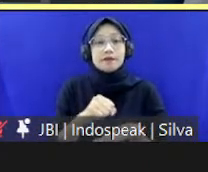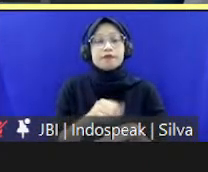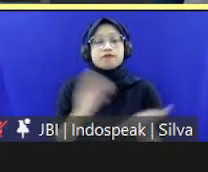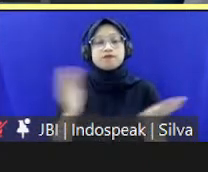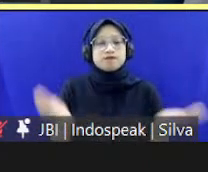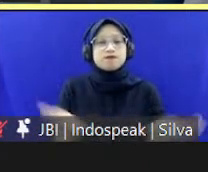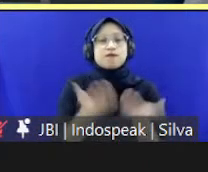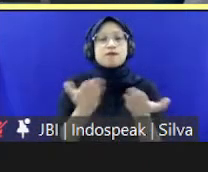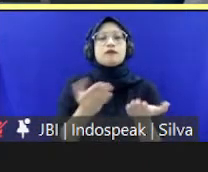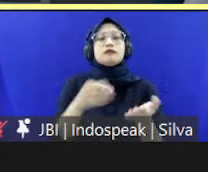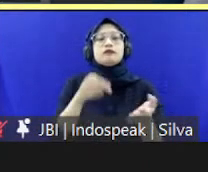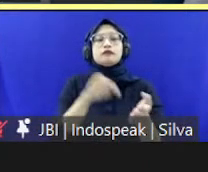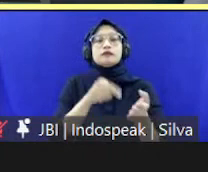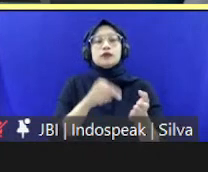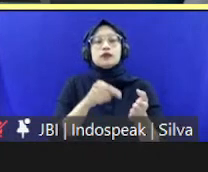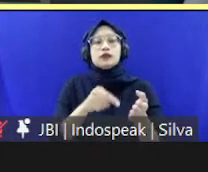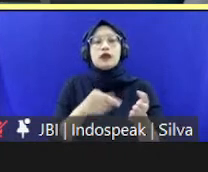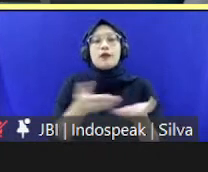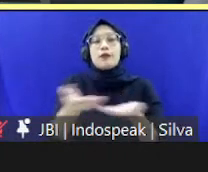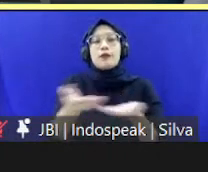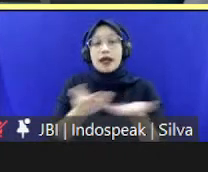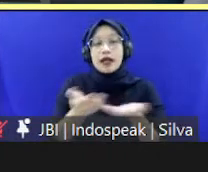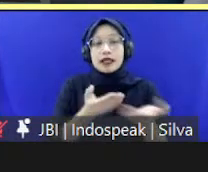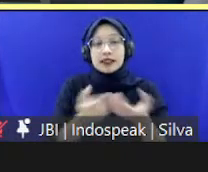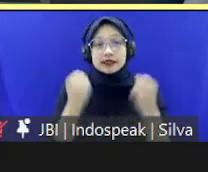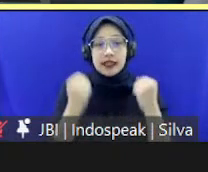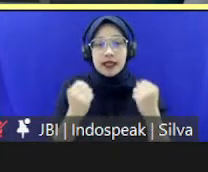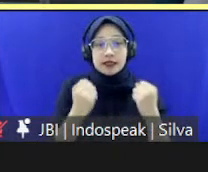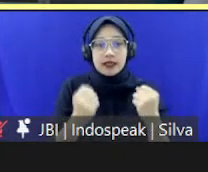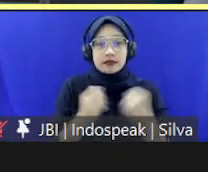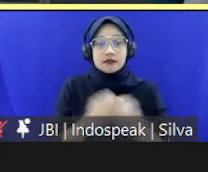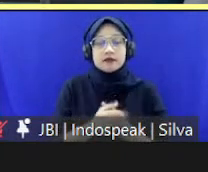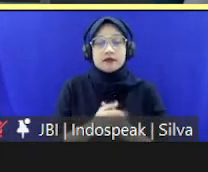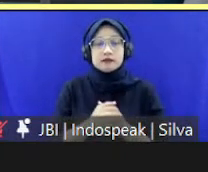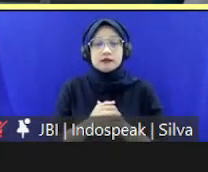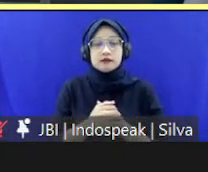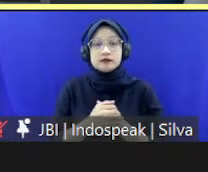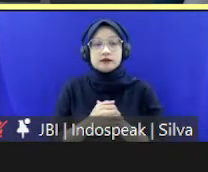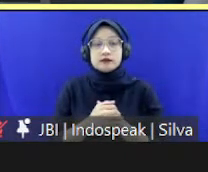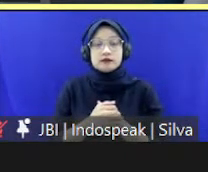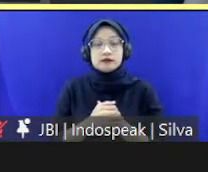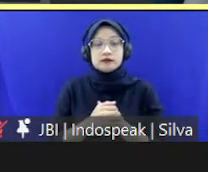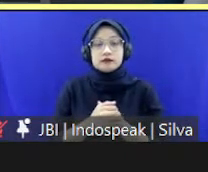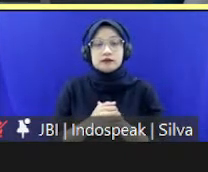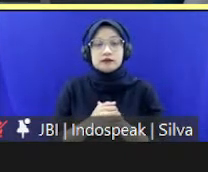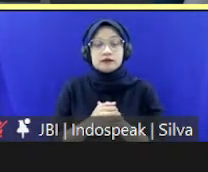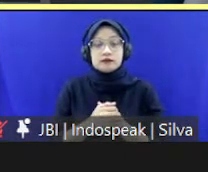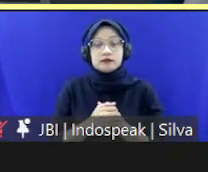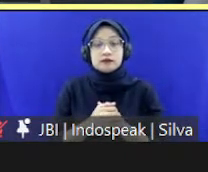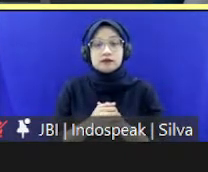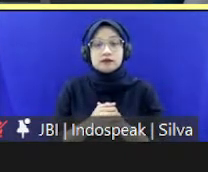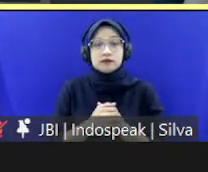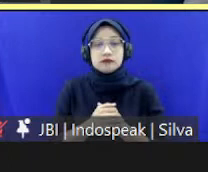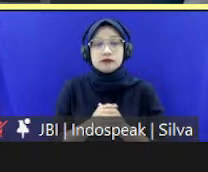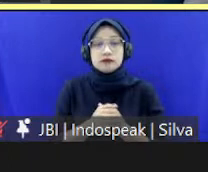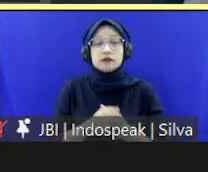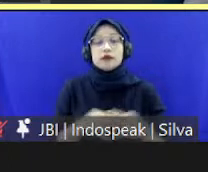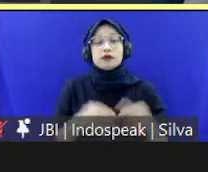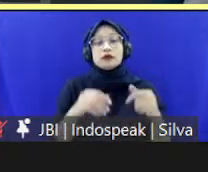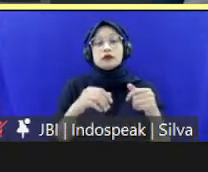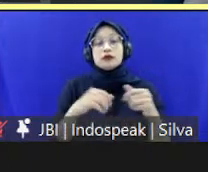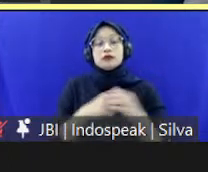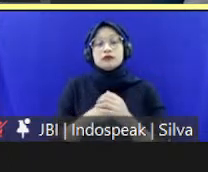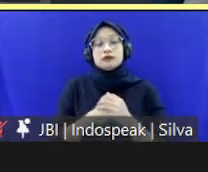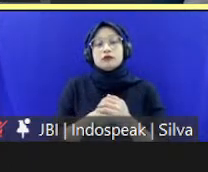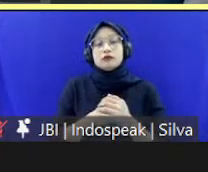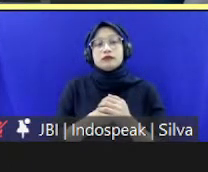whether this policy enacted to closing the gap, or just to